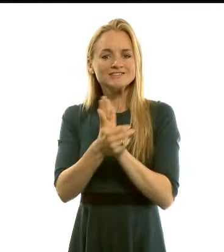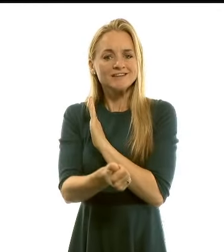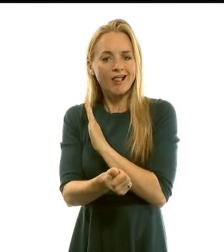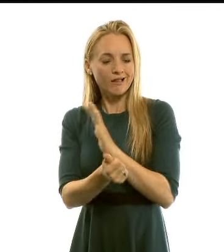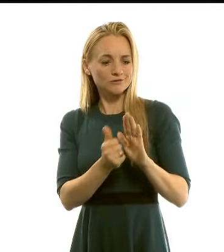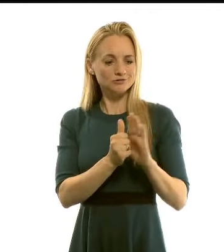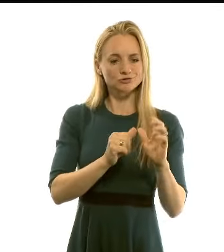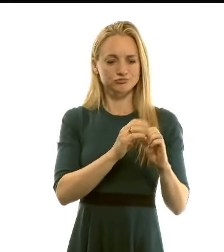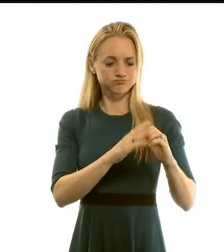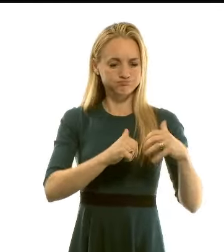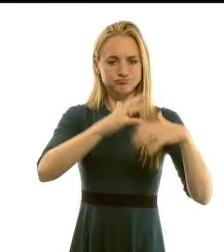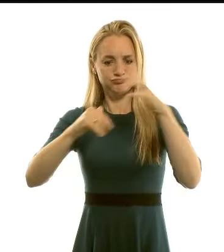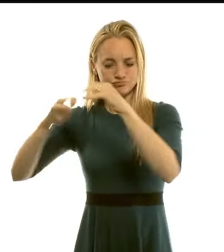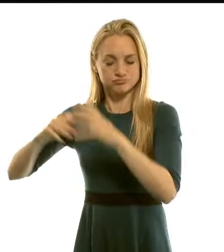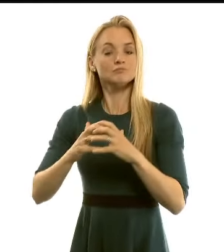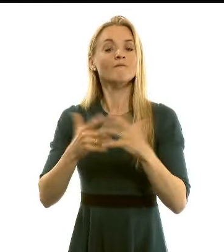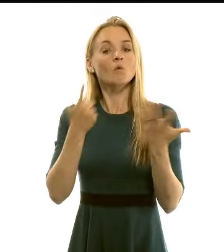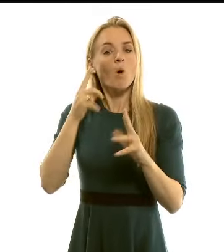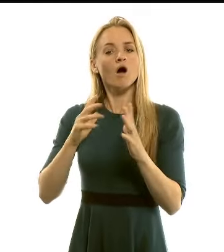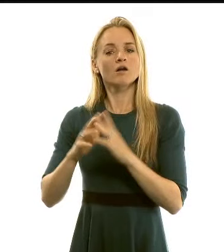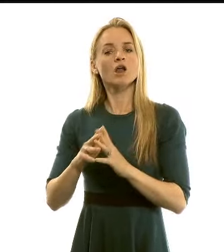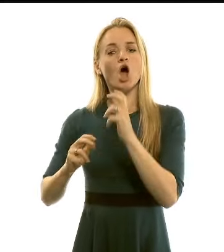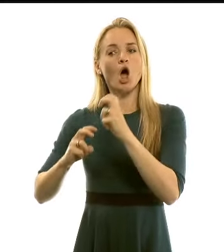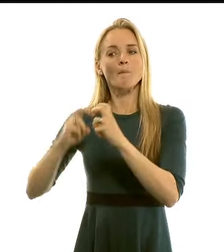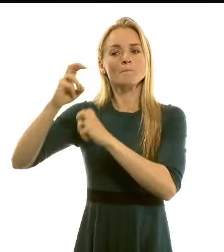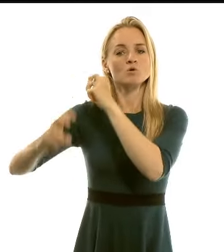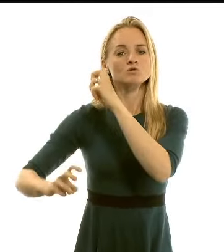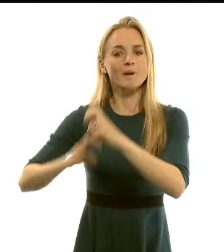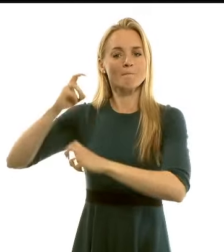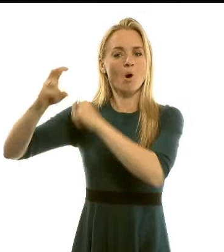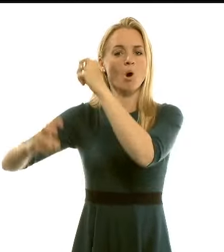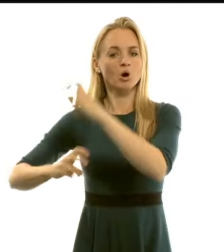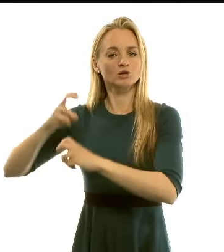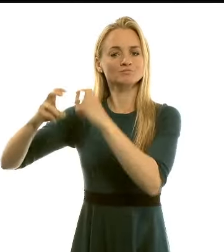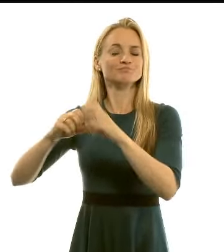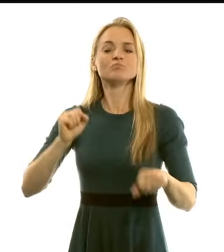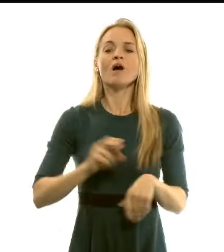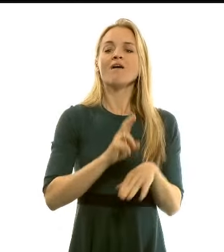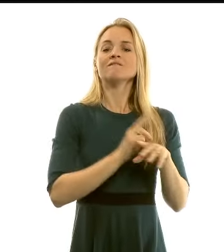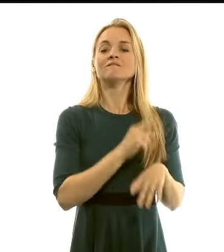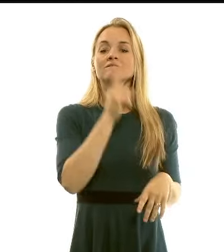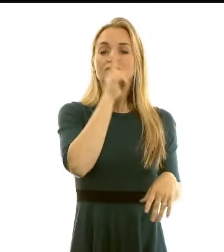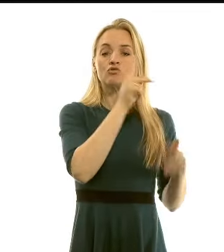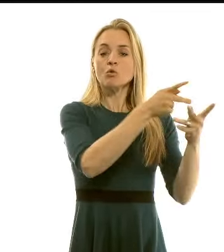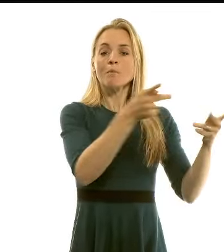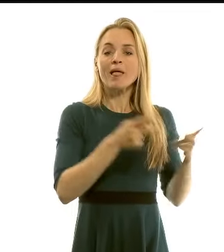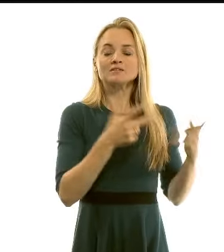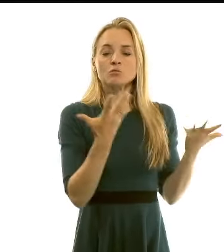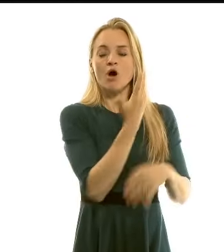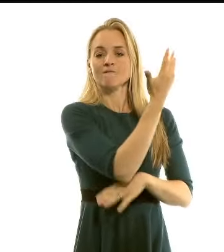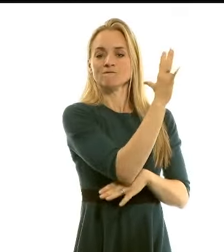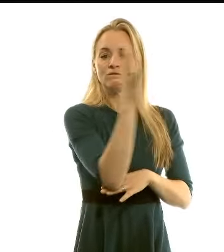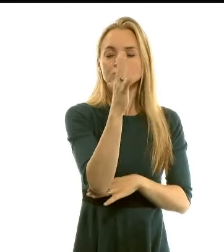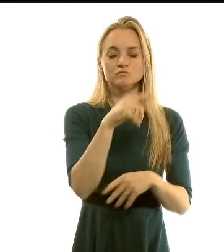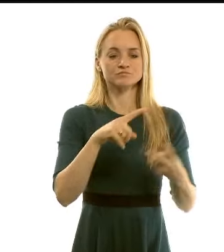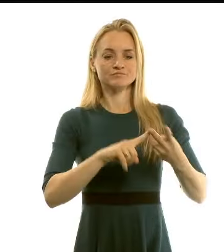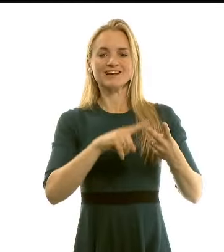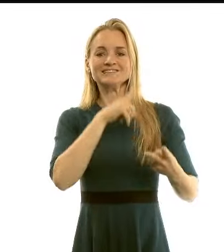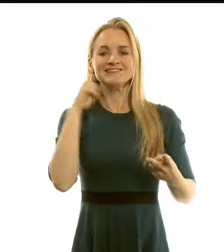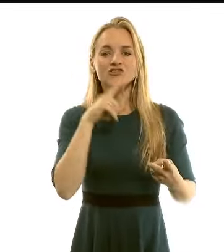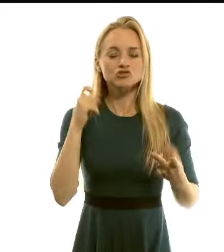park. Now, these virtual dioramas include jungles, deserts, and cities where you can experiment and try out different builds. There could even